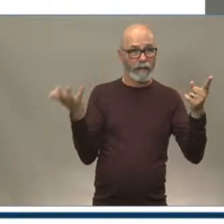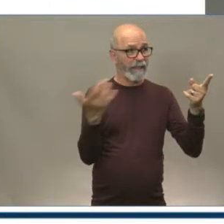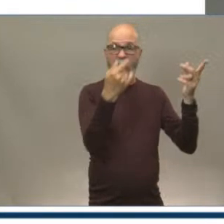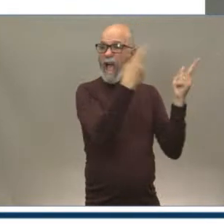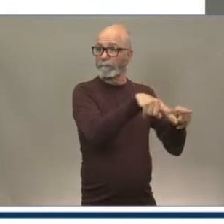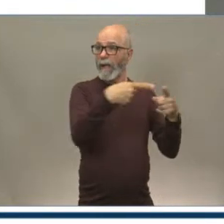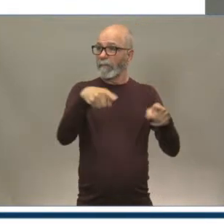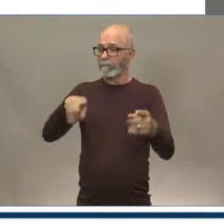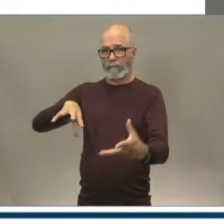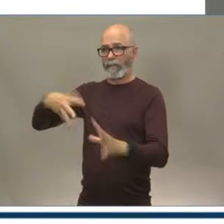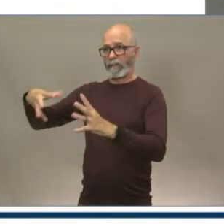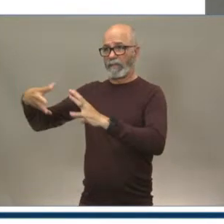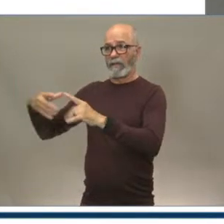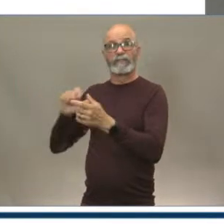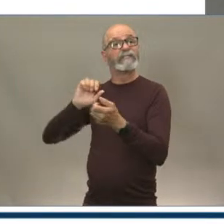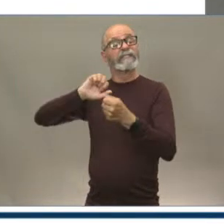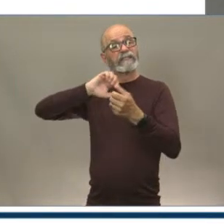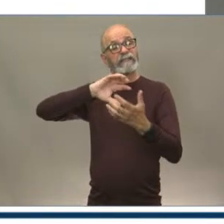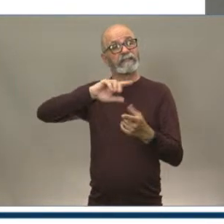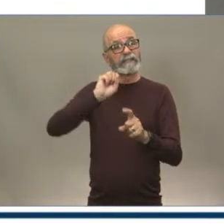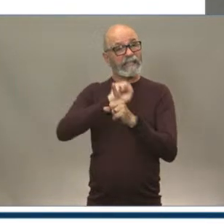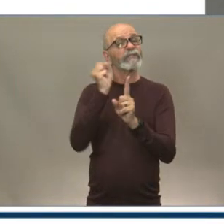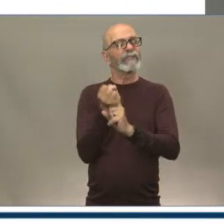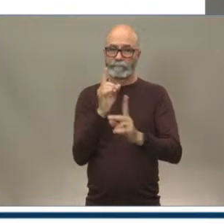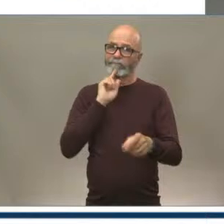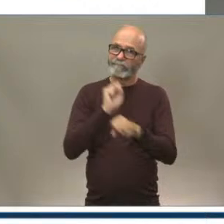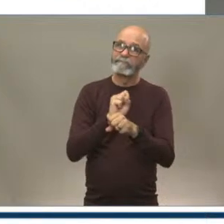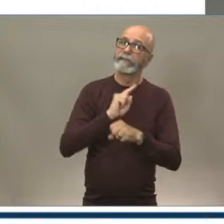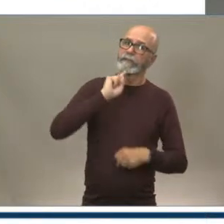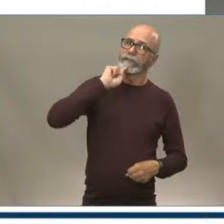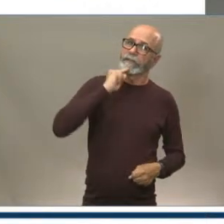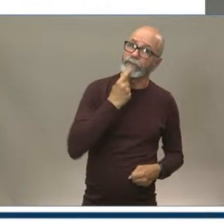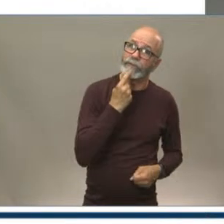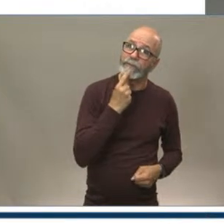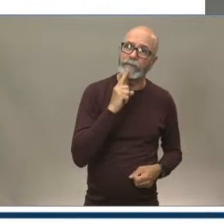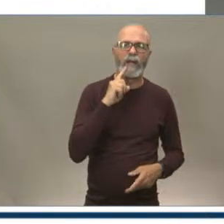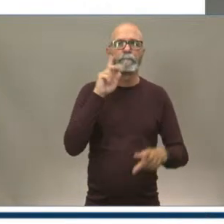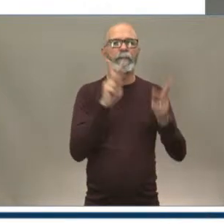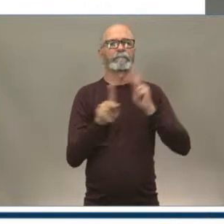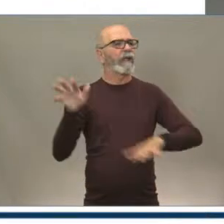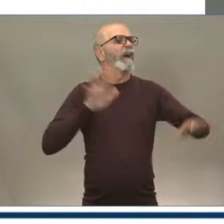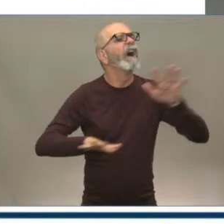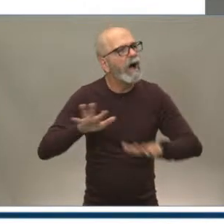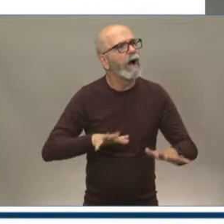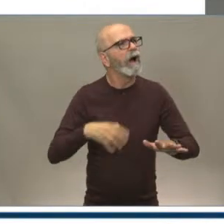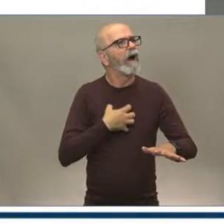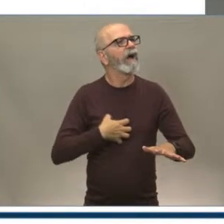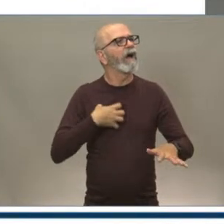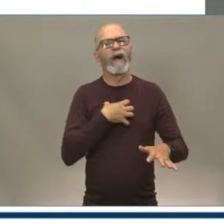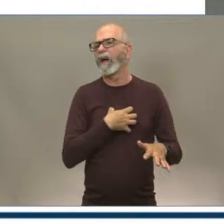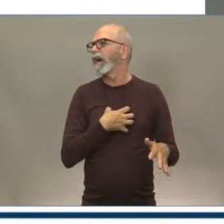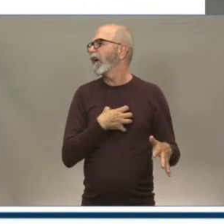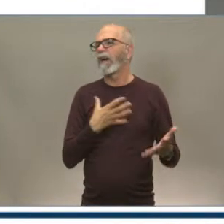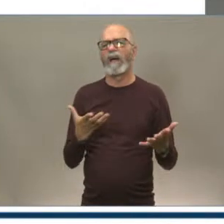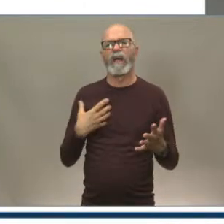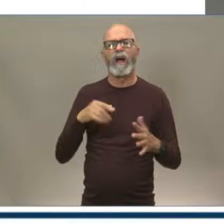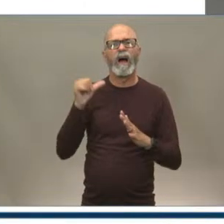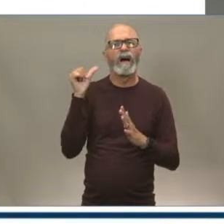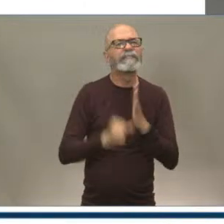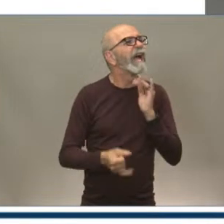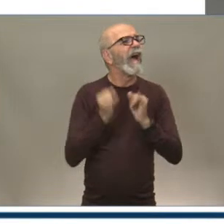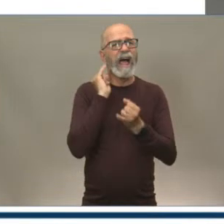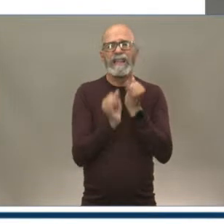serious nature of it. I fully appreciate how problematic that can be for people to have their surgeries canceled last minute. But